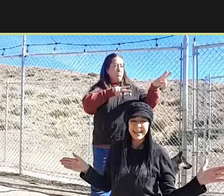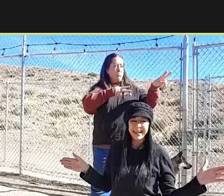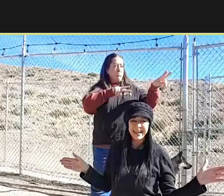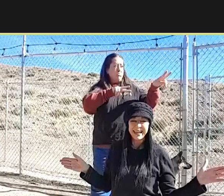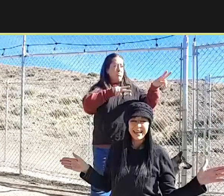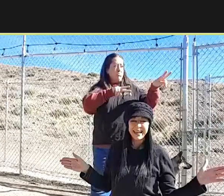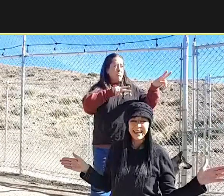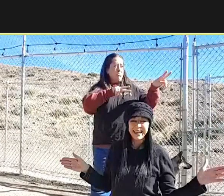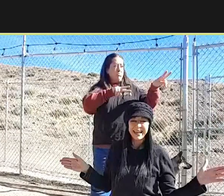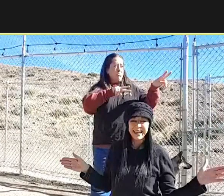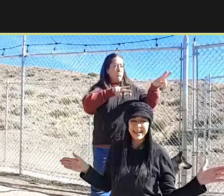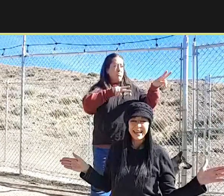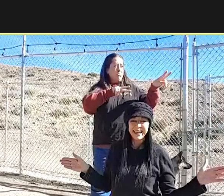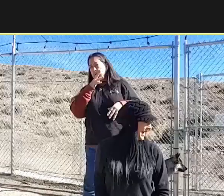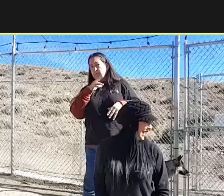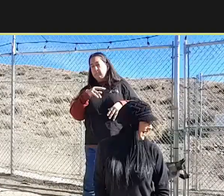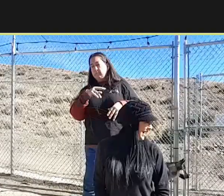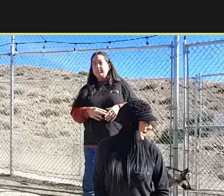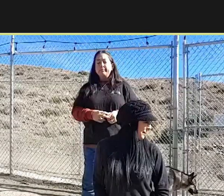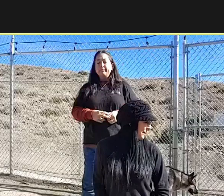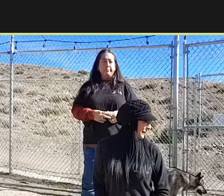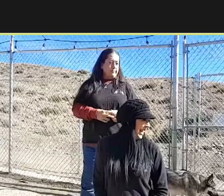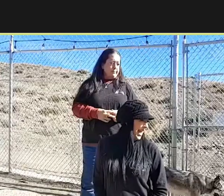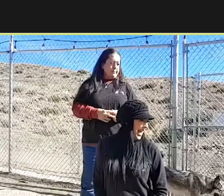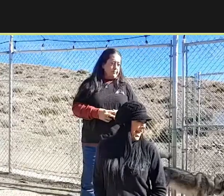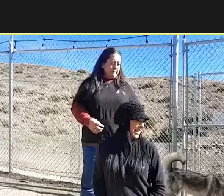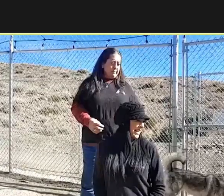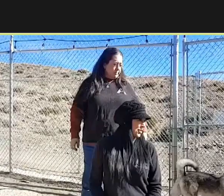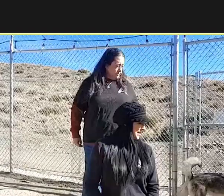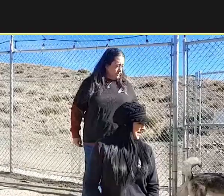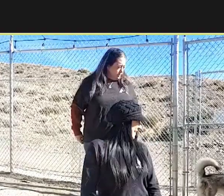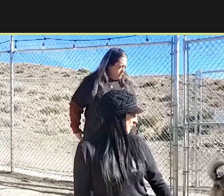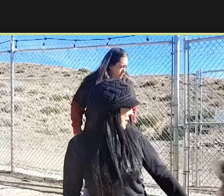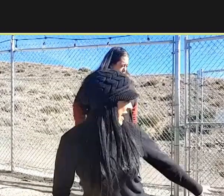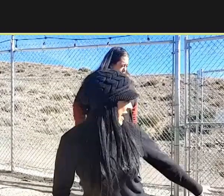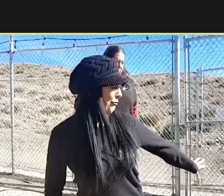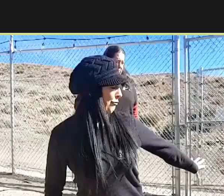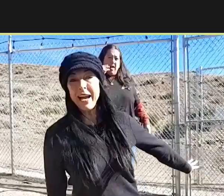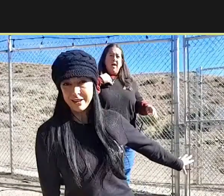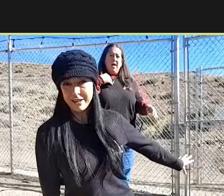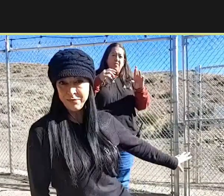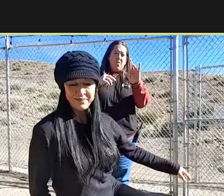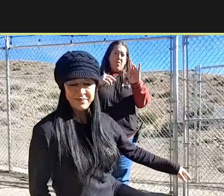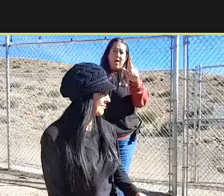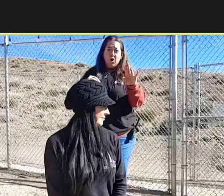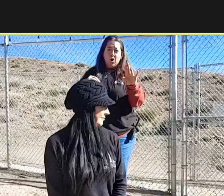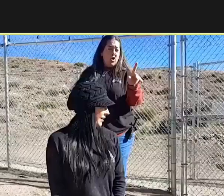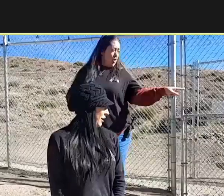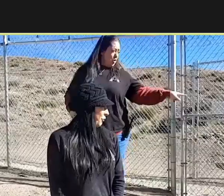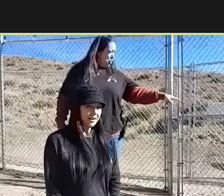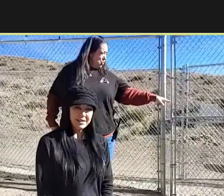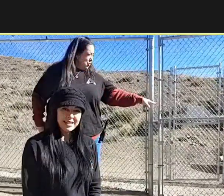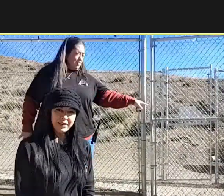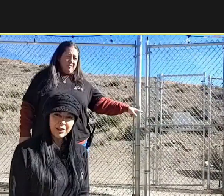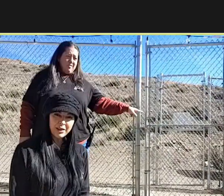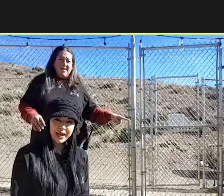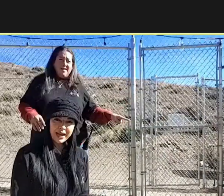everybody as the mama figure. And then you'll see that we have